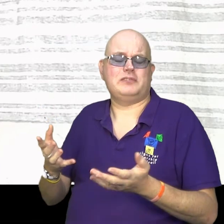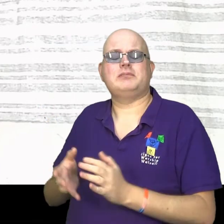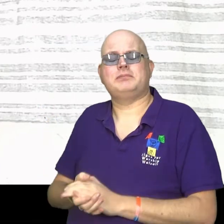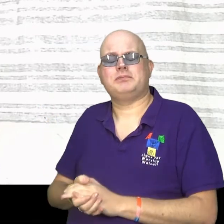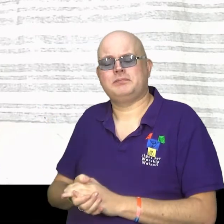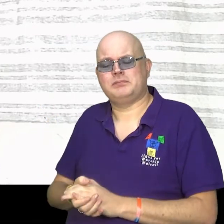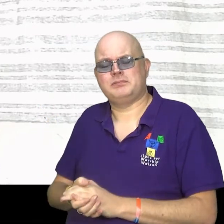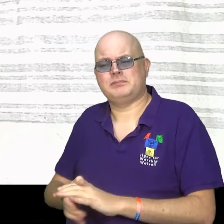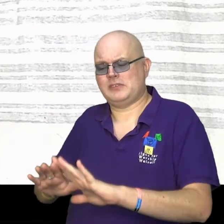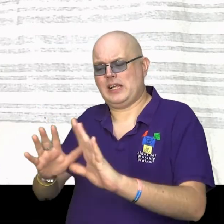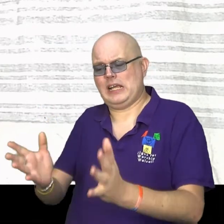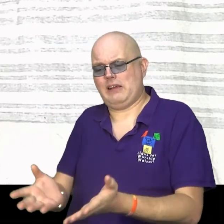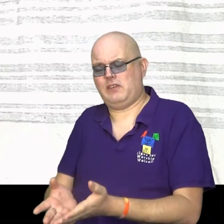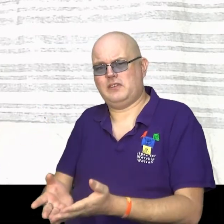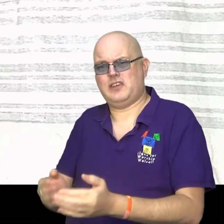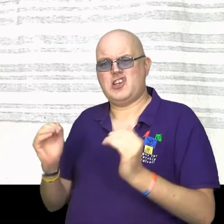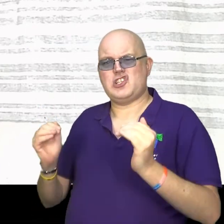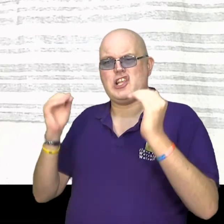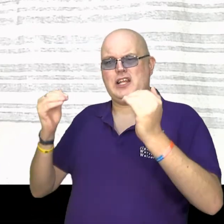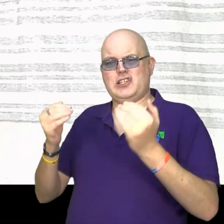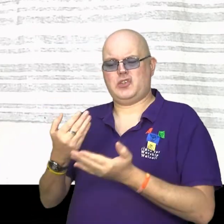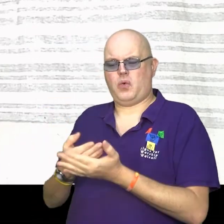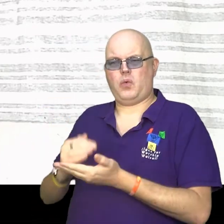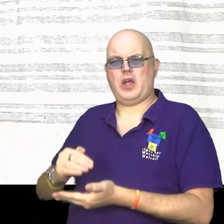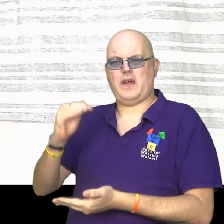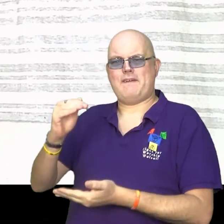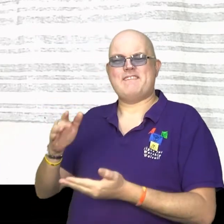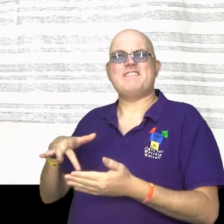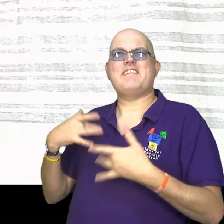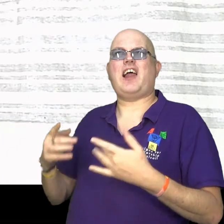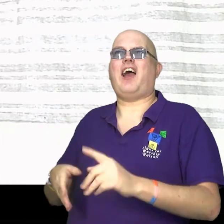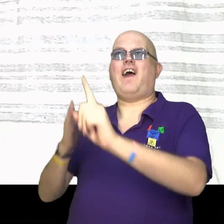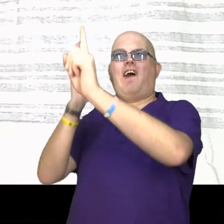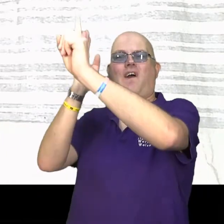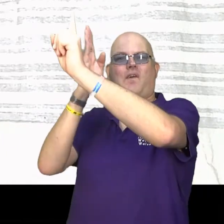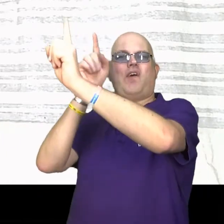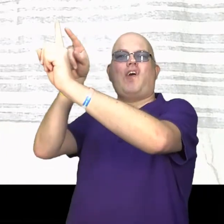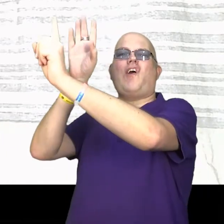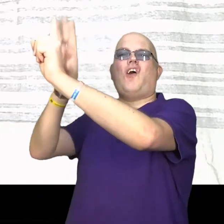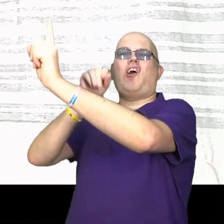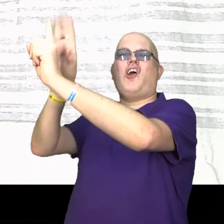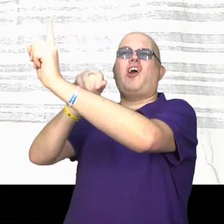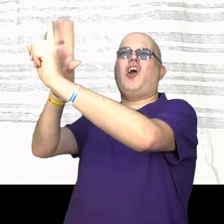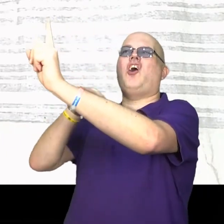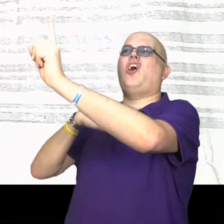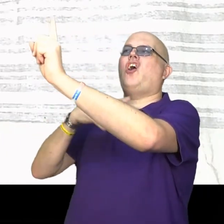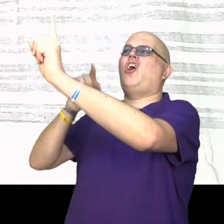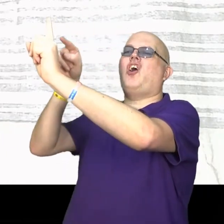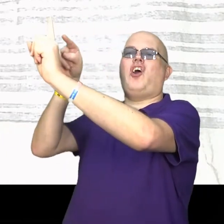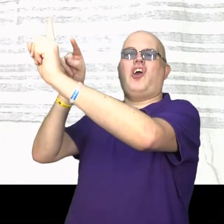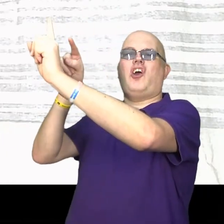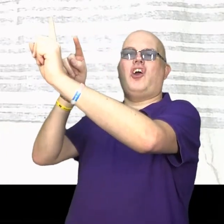Sometimes in our world, status and wealth feel like the pinnacle for which we should all be